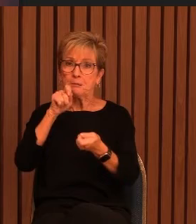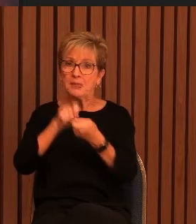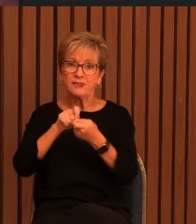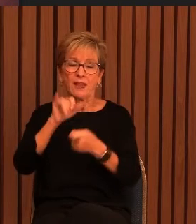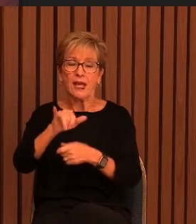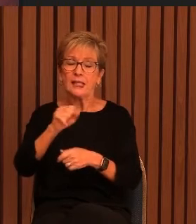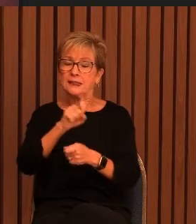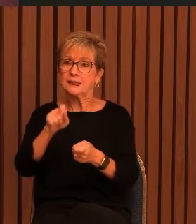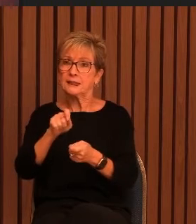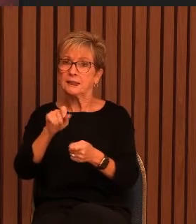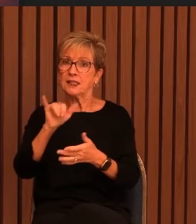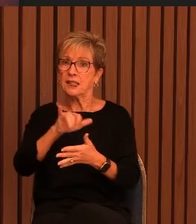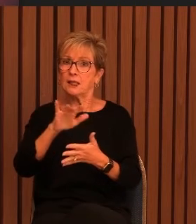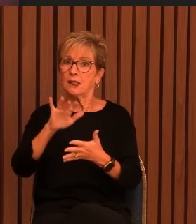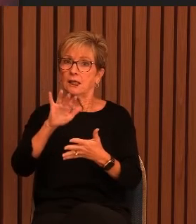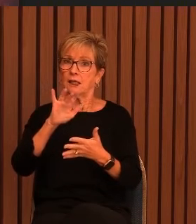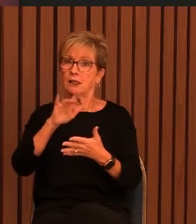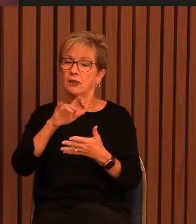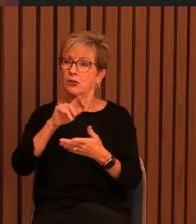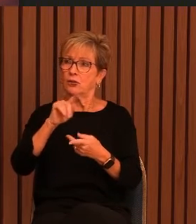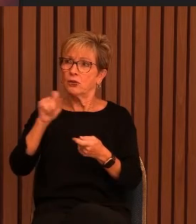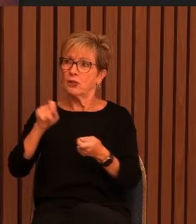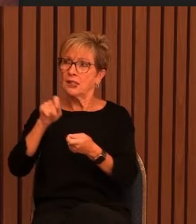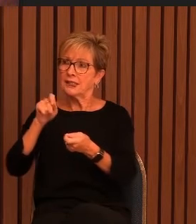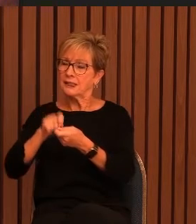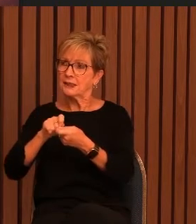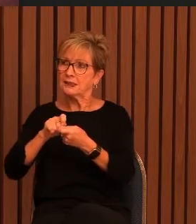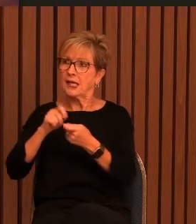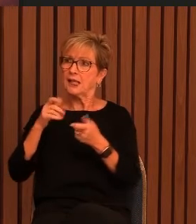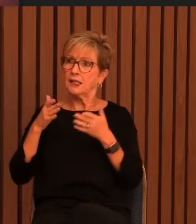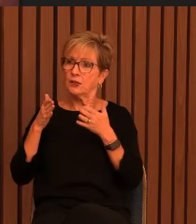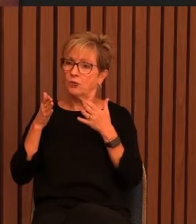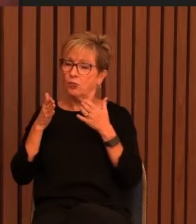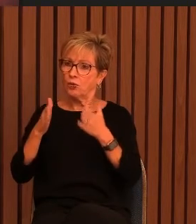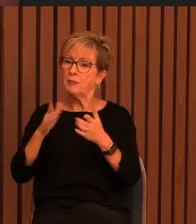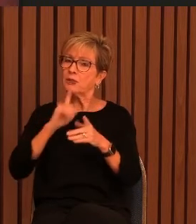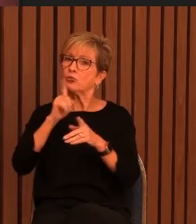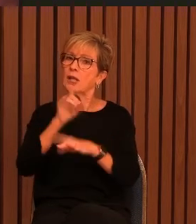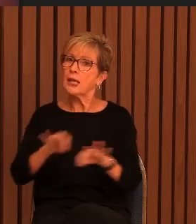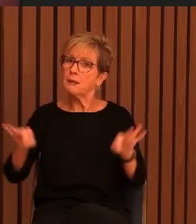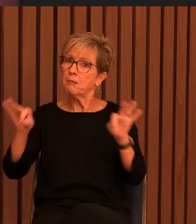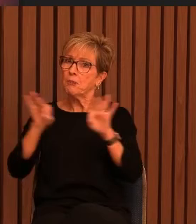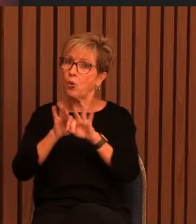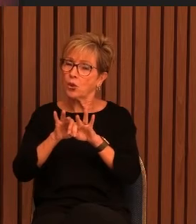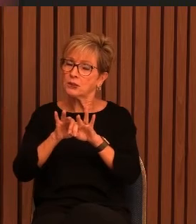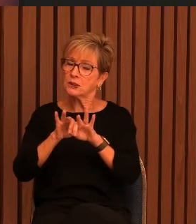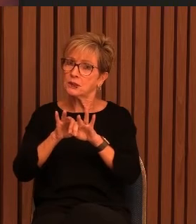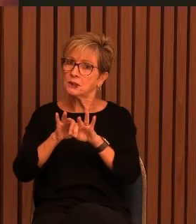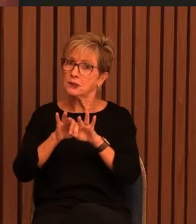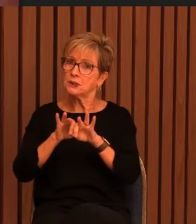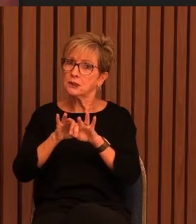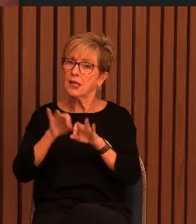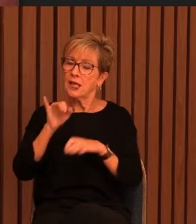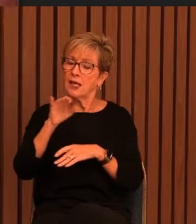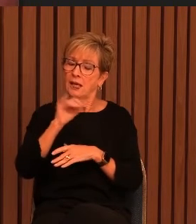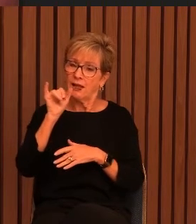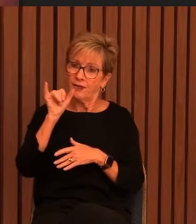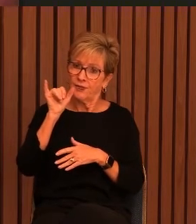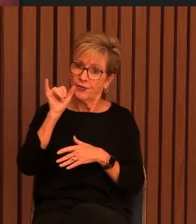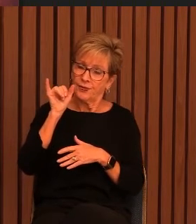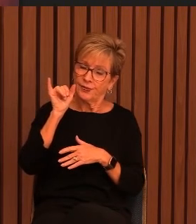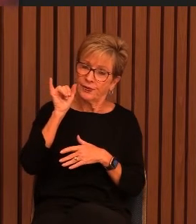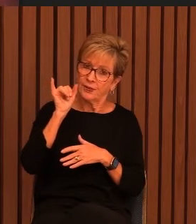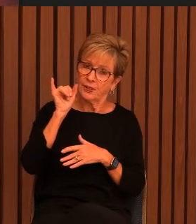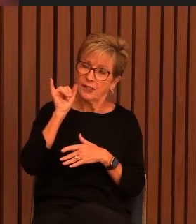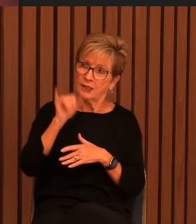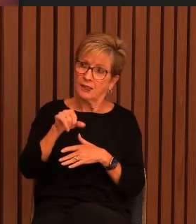exactly what it looks like or what it should look like, but we're trying to signal that this is really important and this is the kind of work that we encourage as a state.